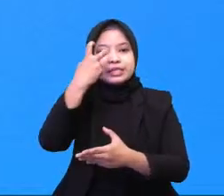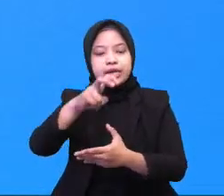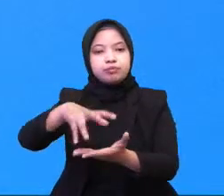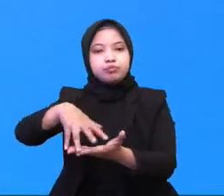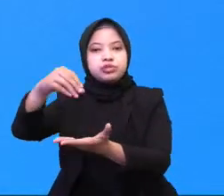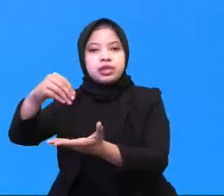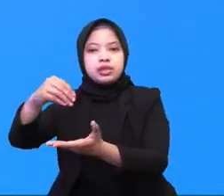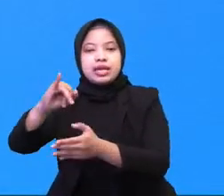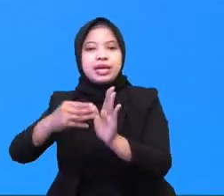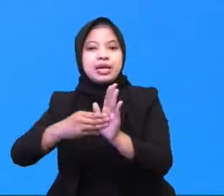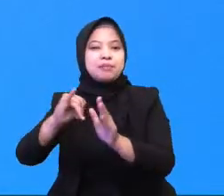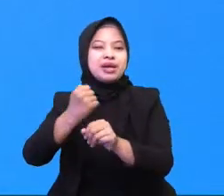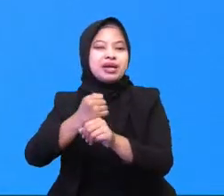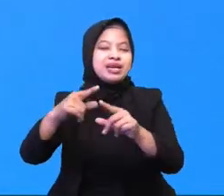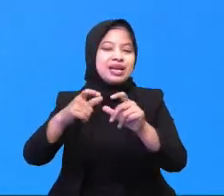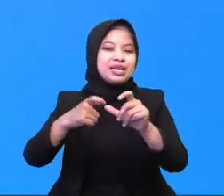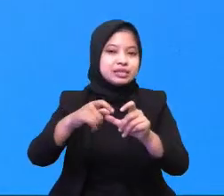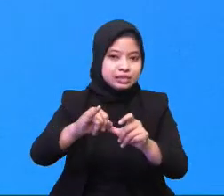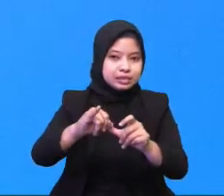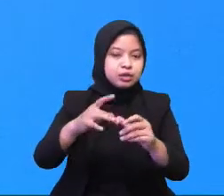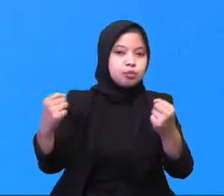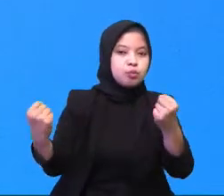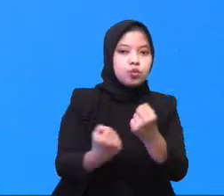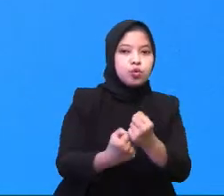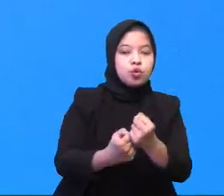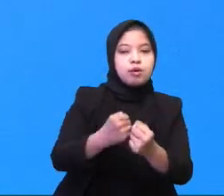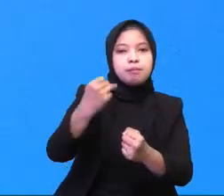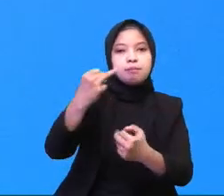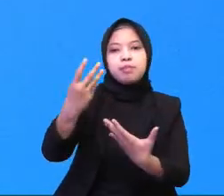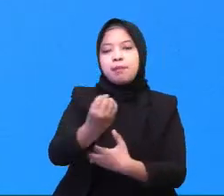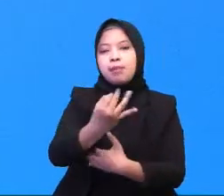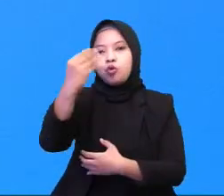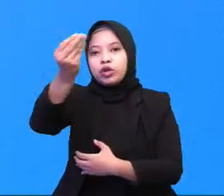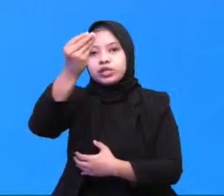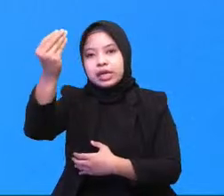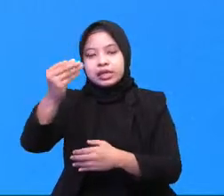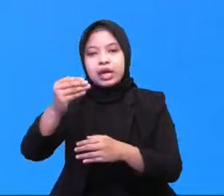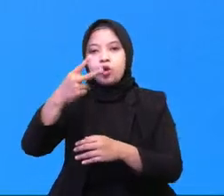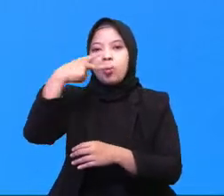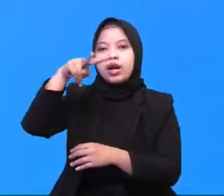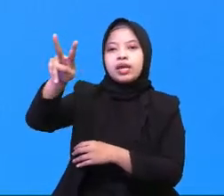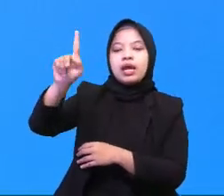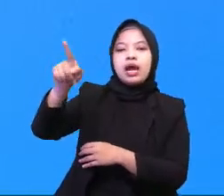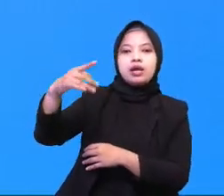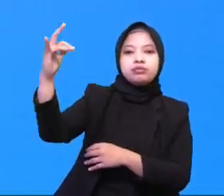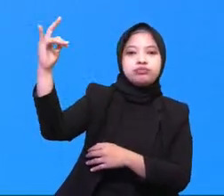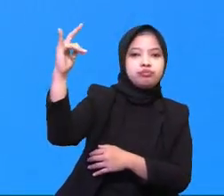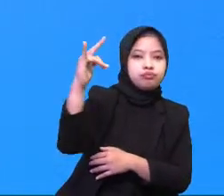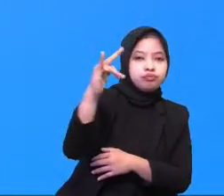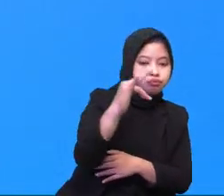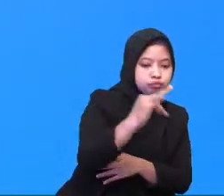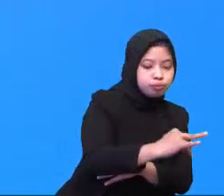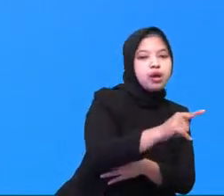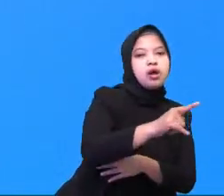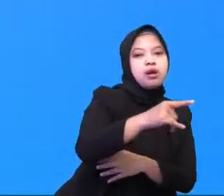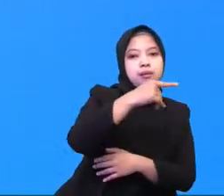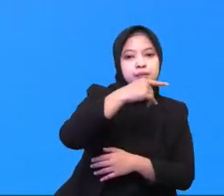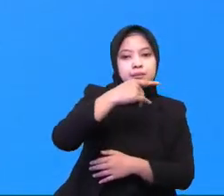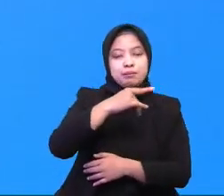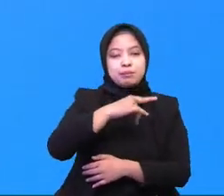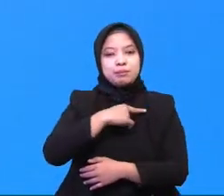checkpoints to support sustainable tourism. And later, tourists from the Brunei Darussalam, the